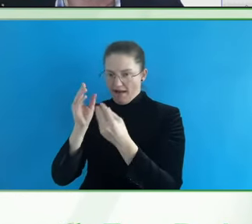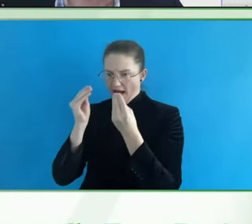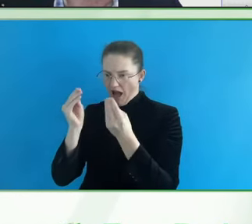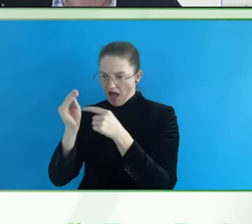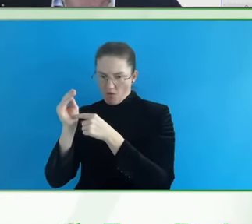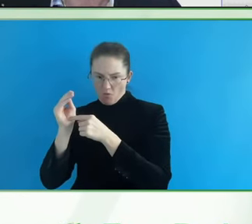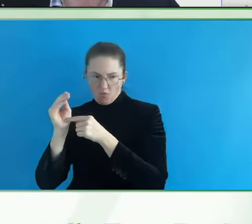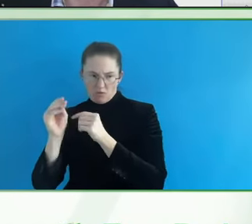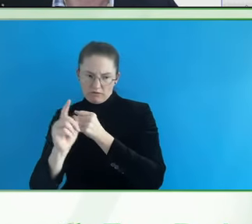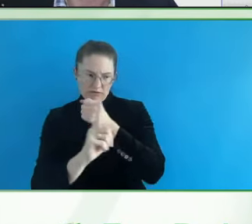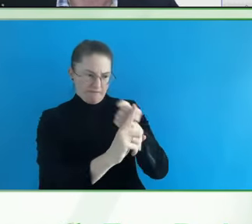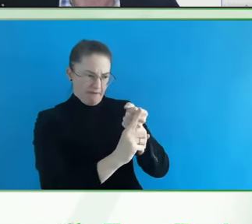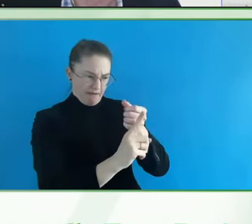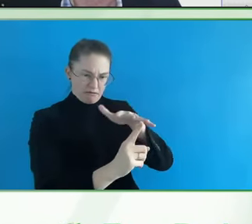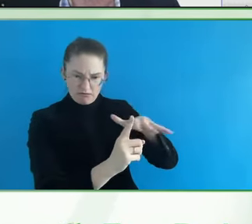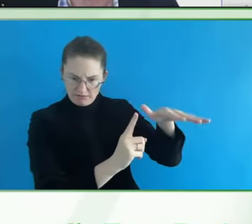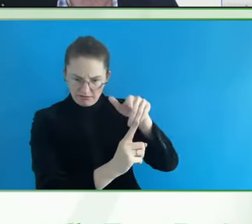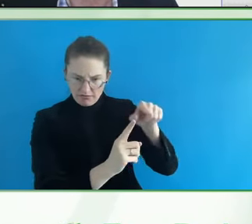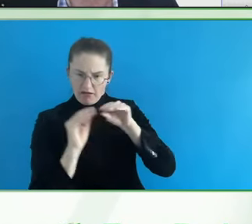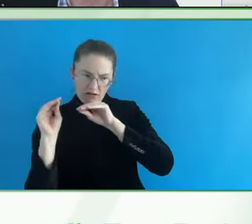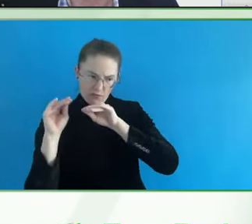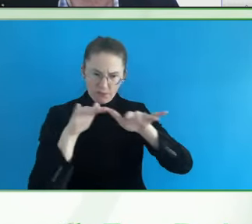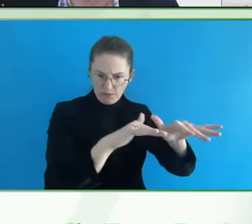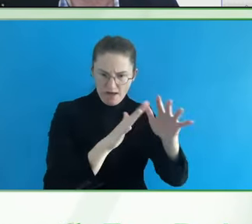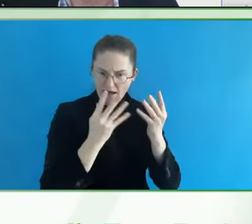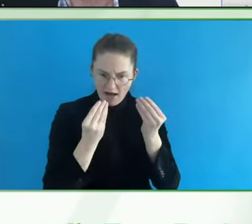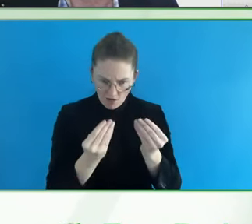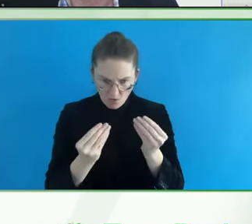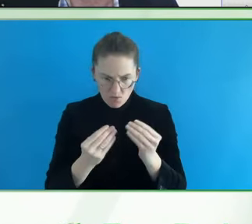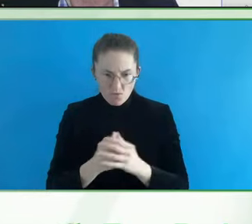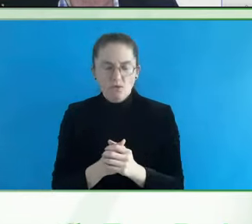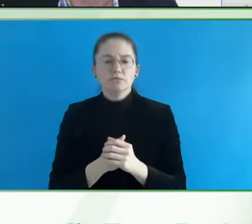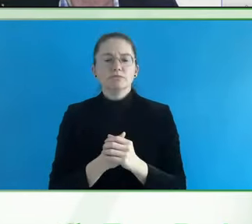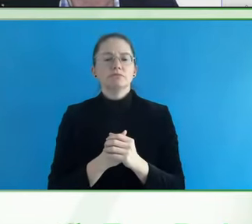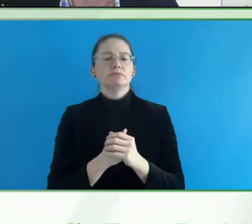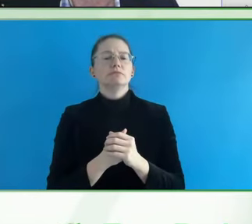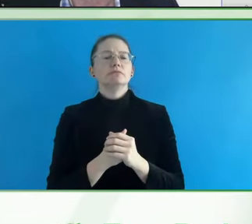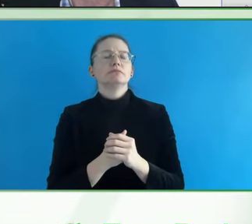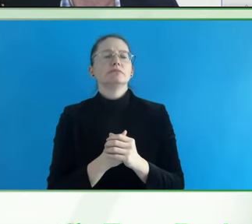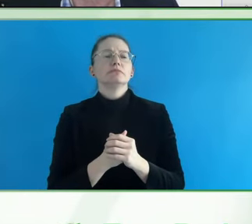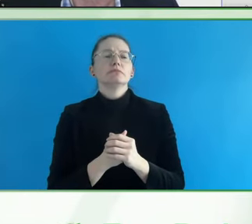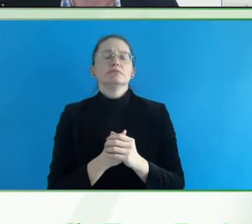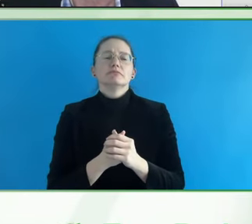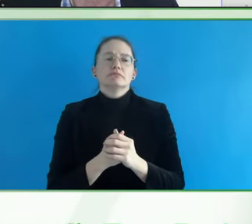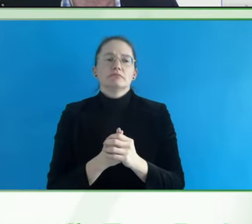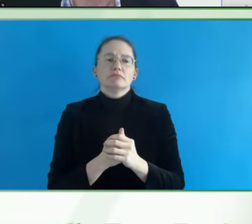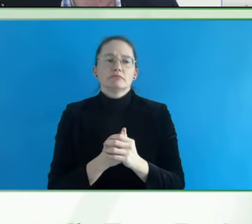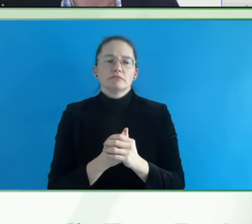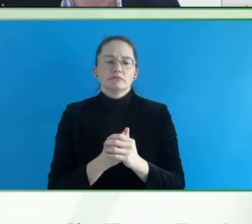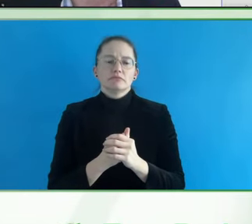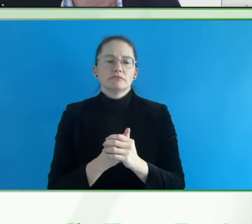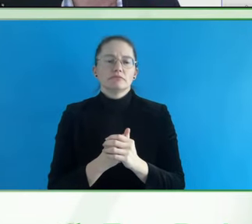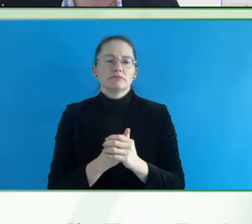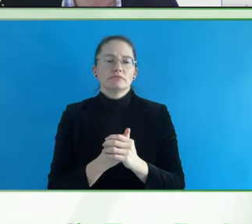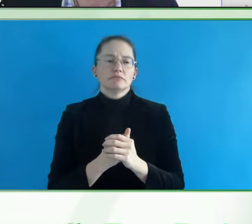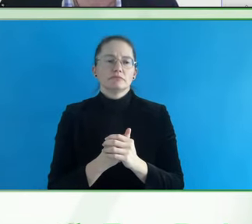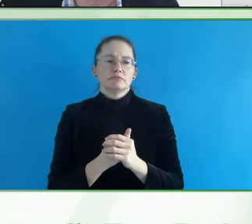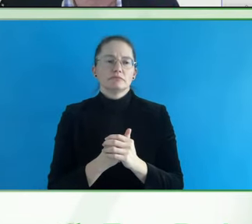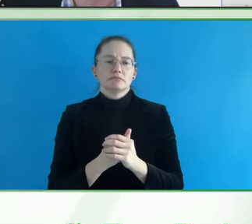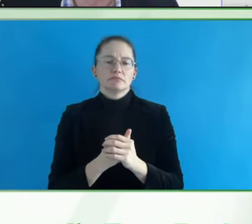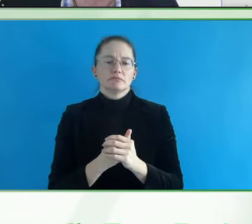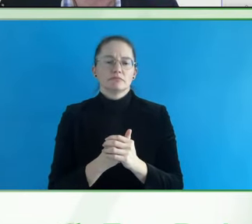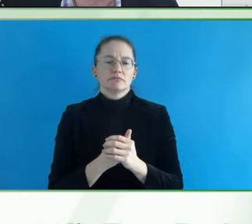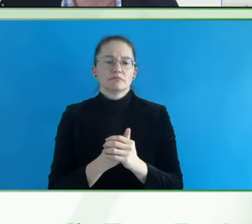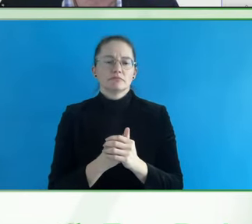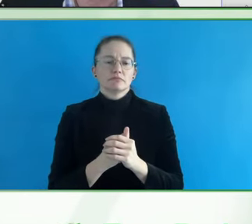regarding transversality, the transversality proposed by this curriculum at the moment in which the